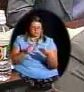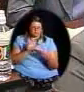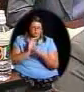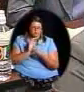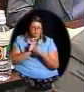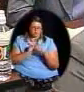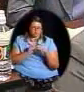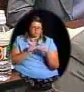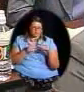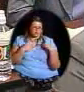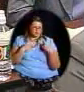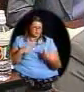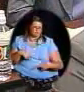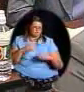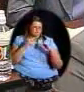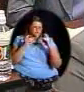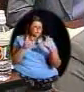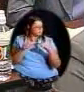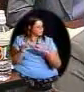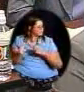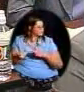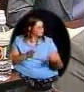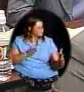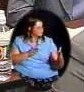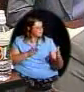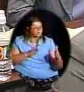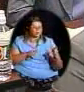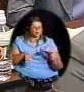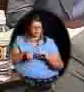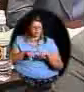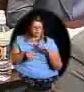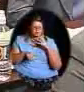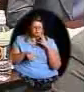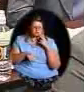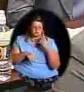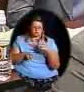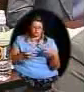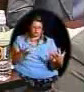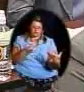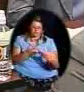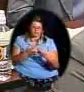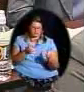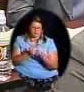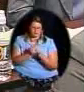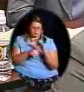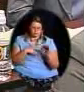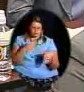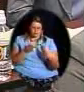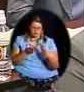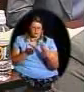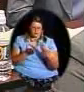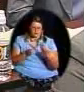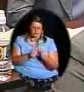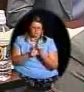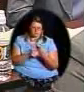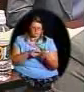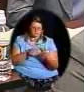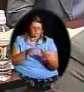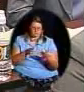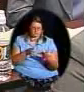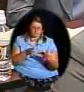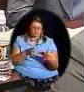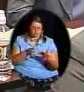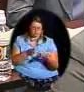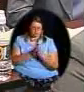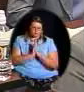education strategic plan. And you saw in there that that aligned very nicely with the resources that we're requesting here. Mr. Bingesser